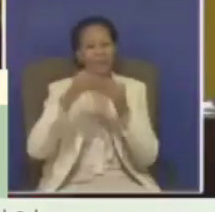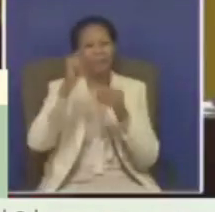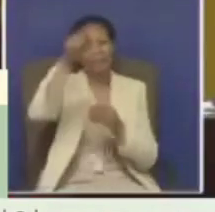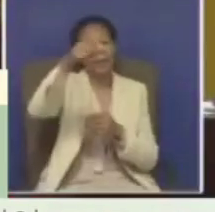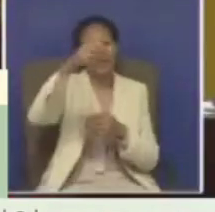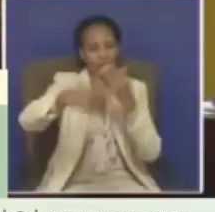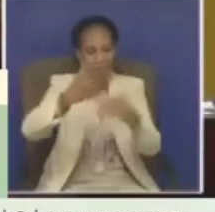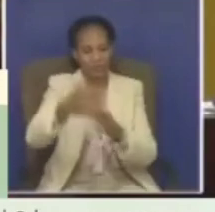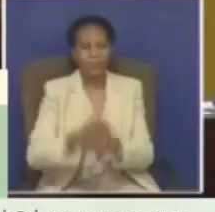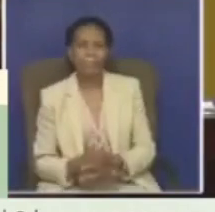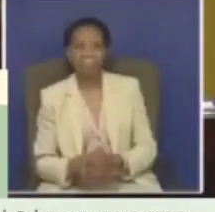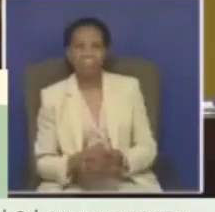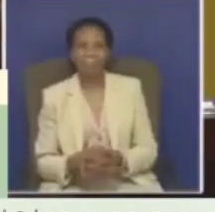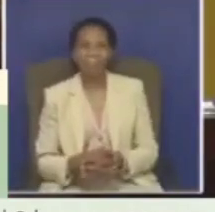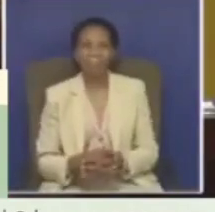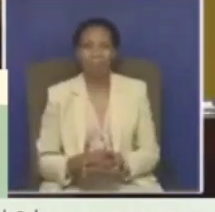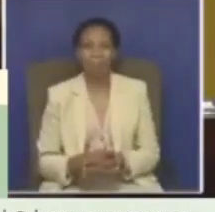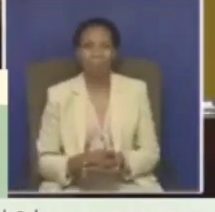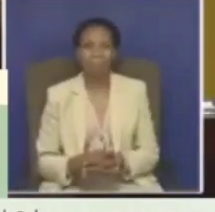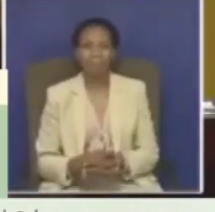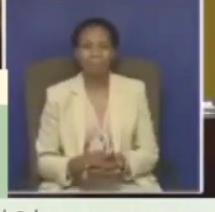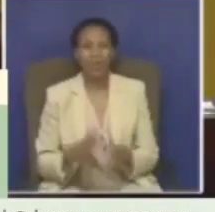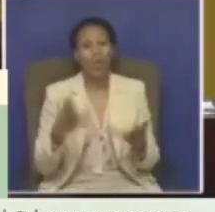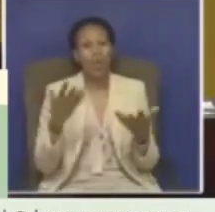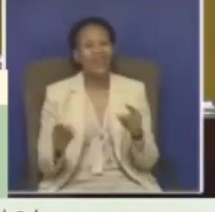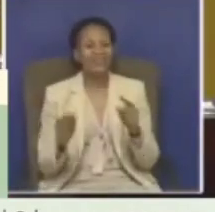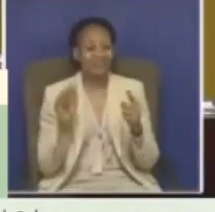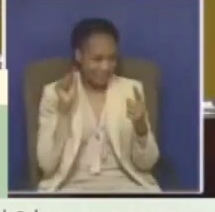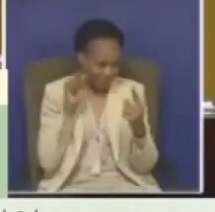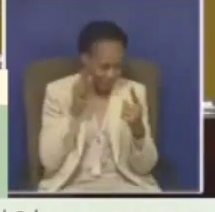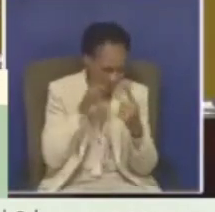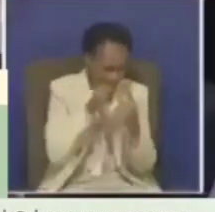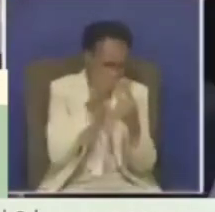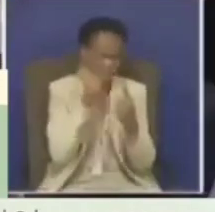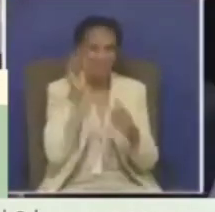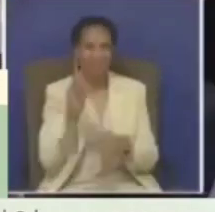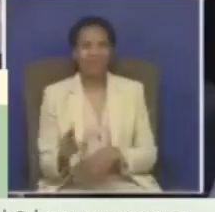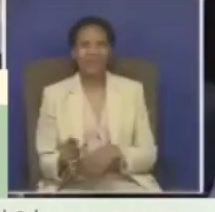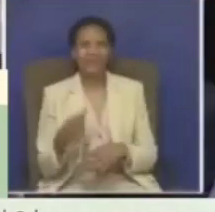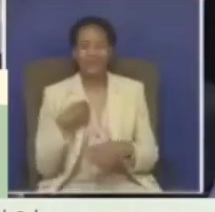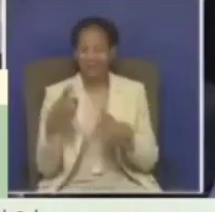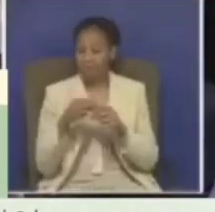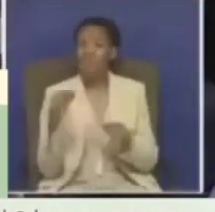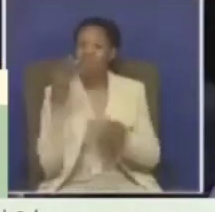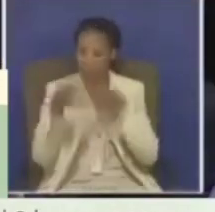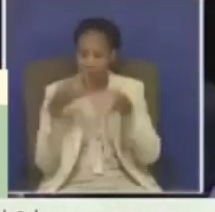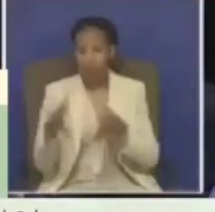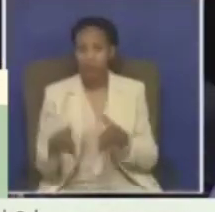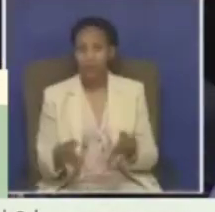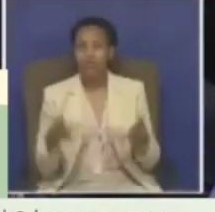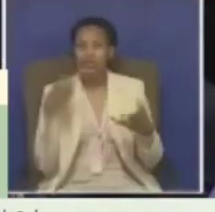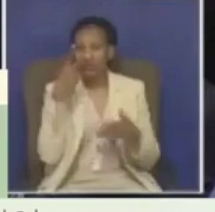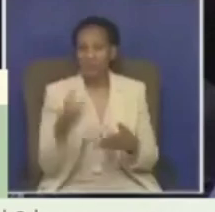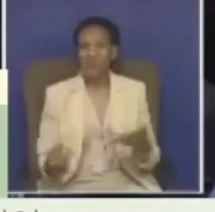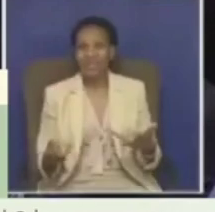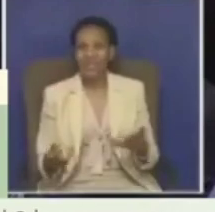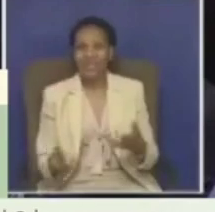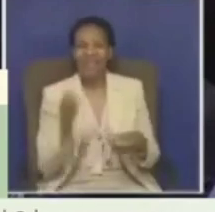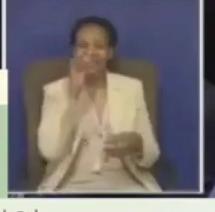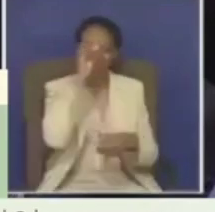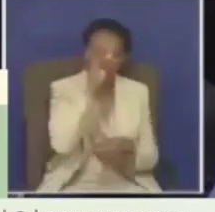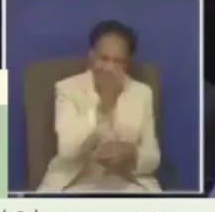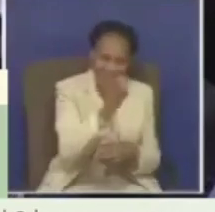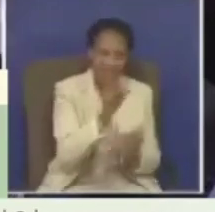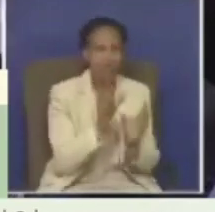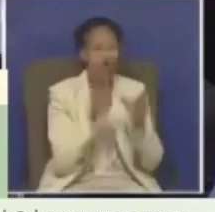member. What is irrelevant is what has just been said. Because there are members in